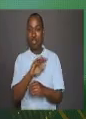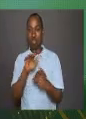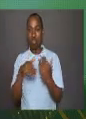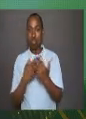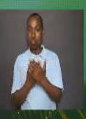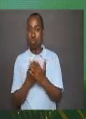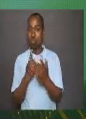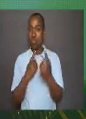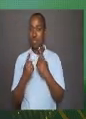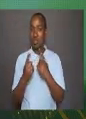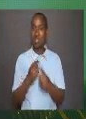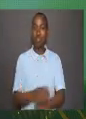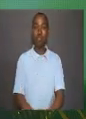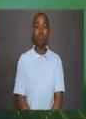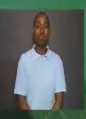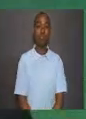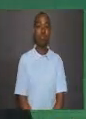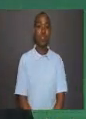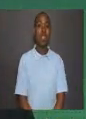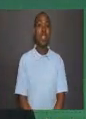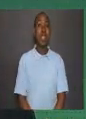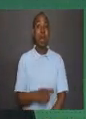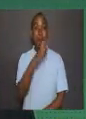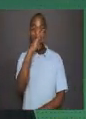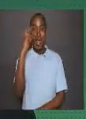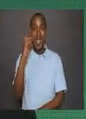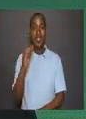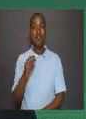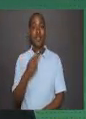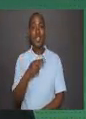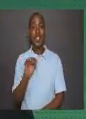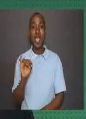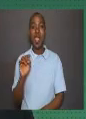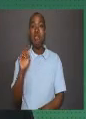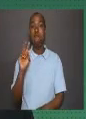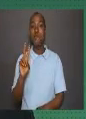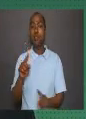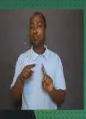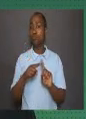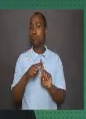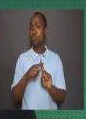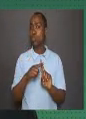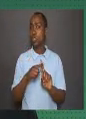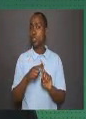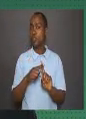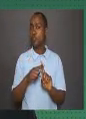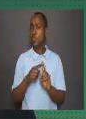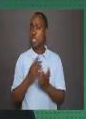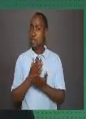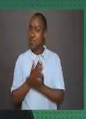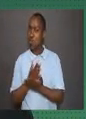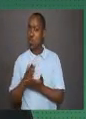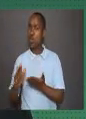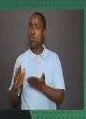experiences you have talked about. The reason that HIV positive